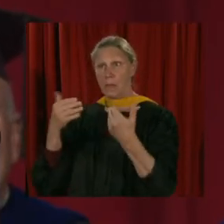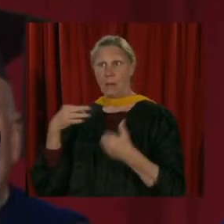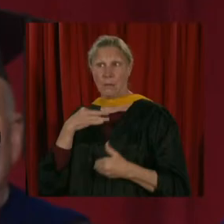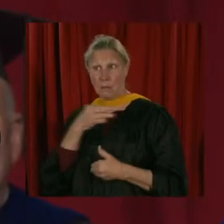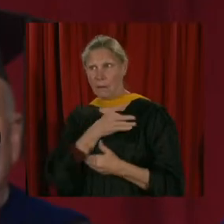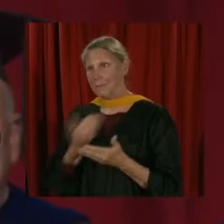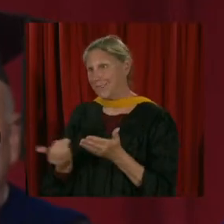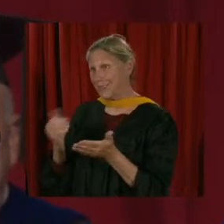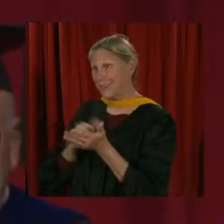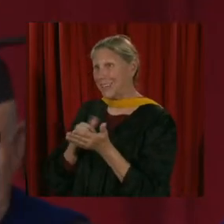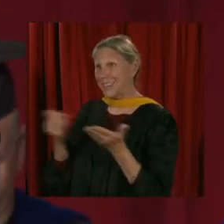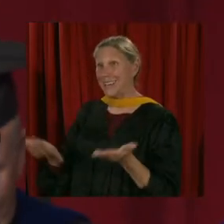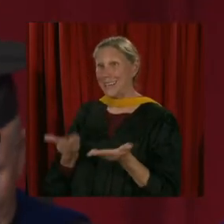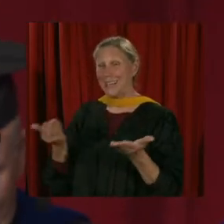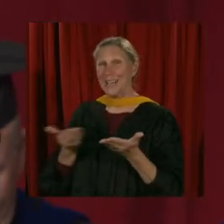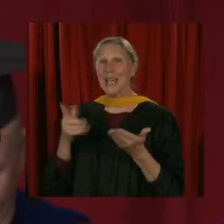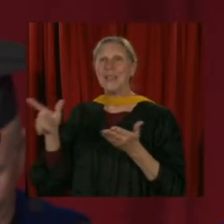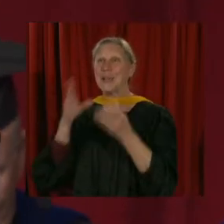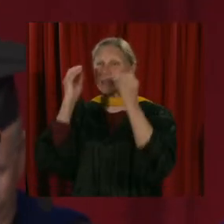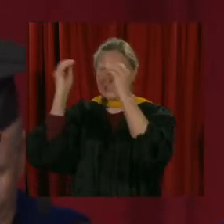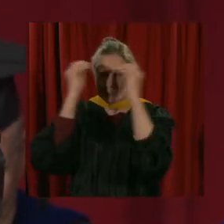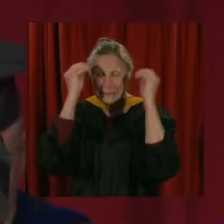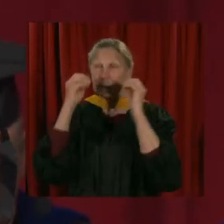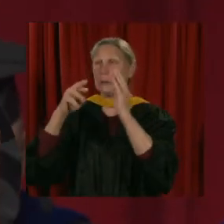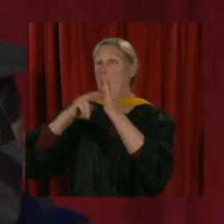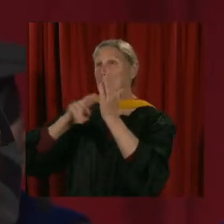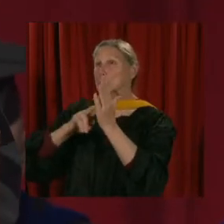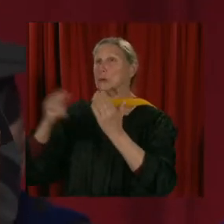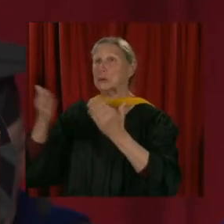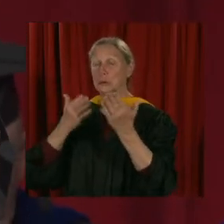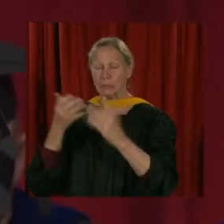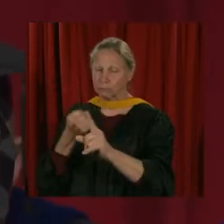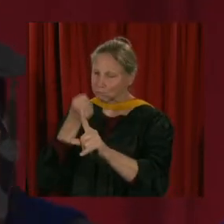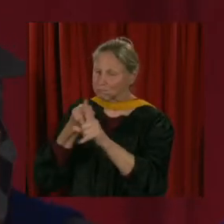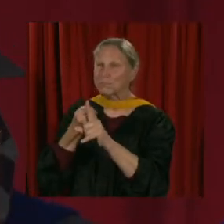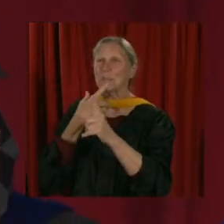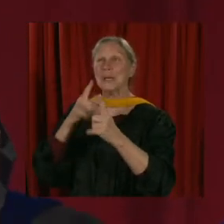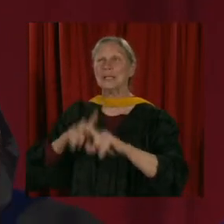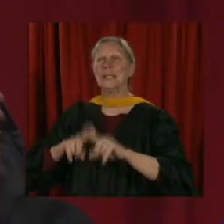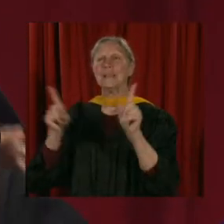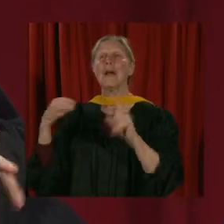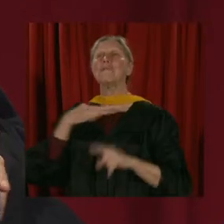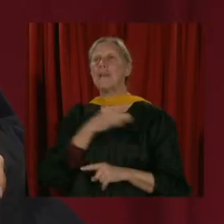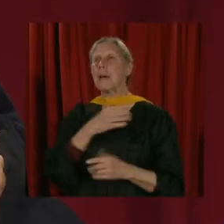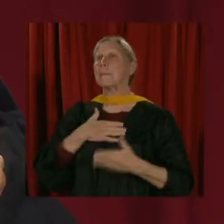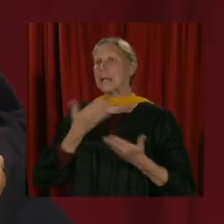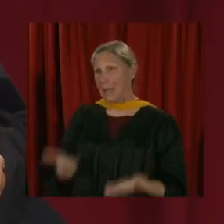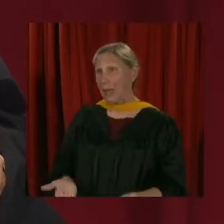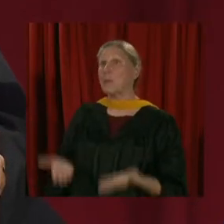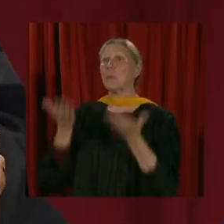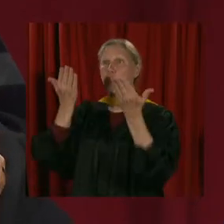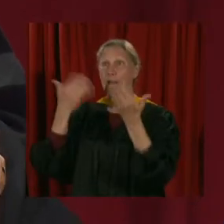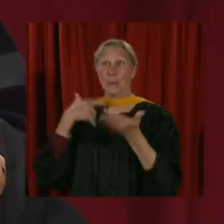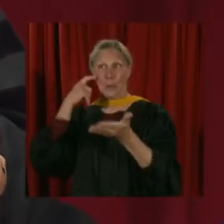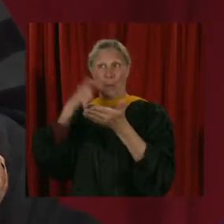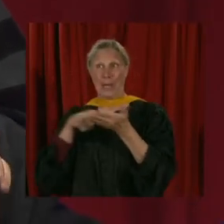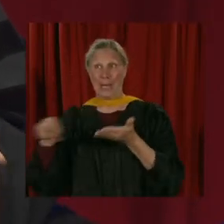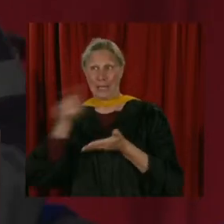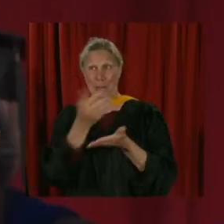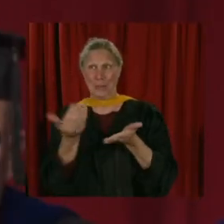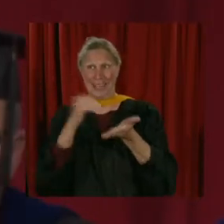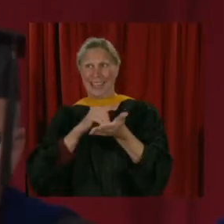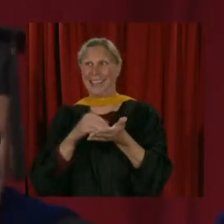faculty, again, of Fulbright College. Their teaching, research, and service make all the difference. Will the faculty please rise and be recognized once